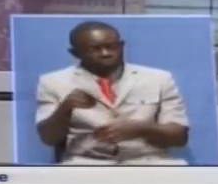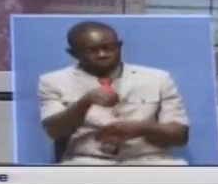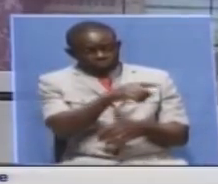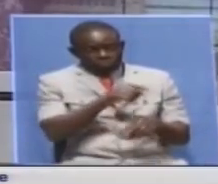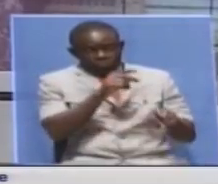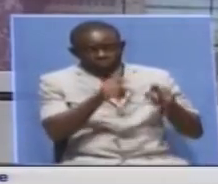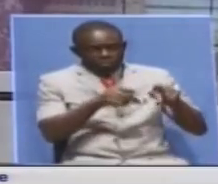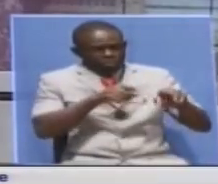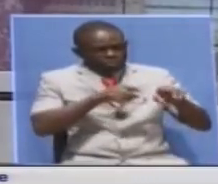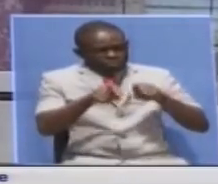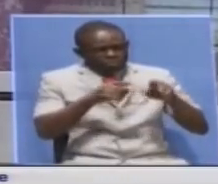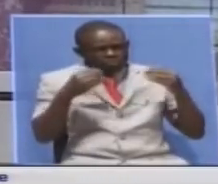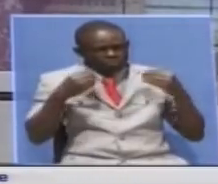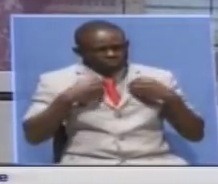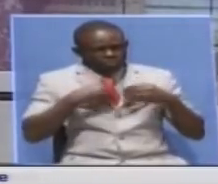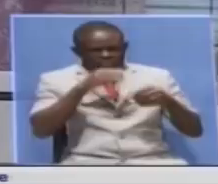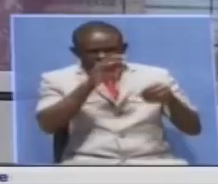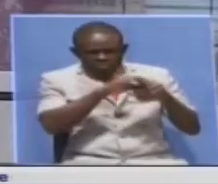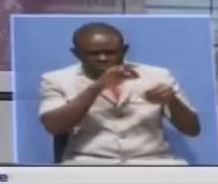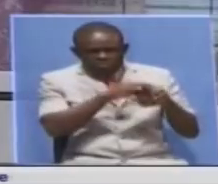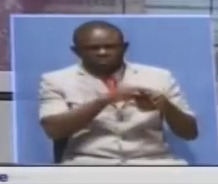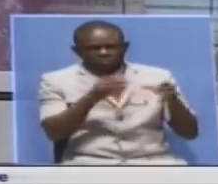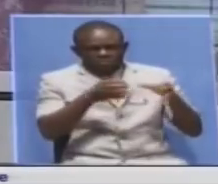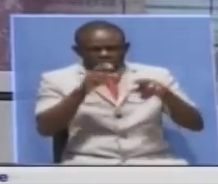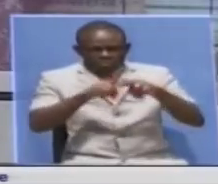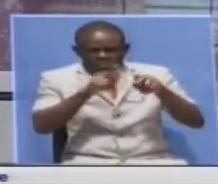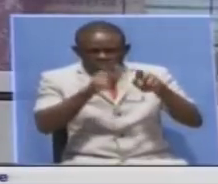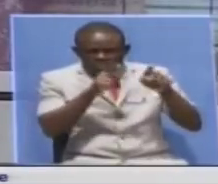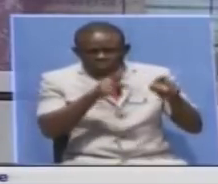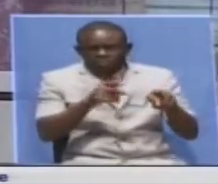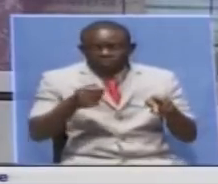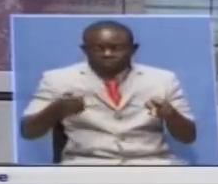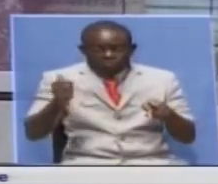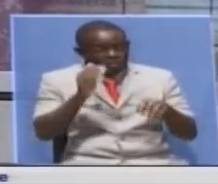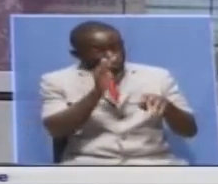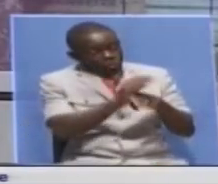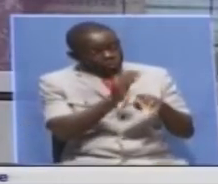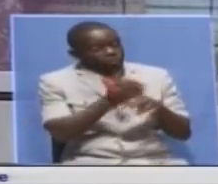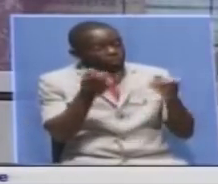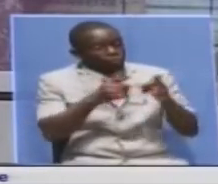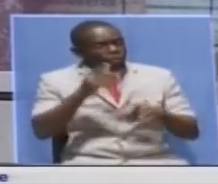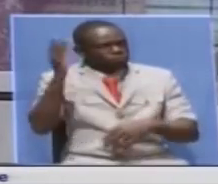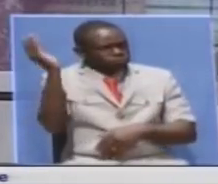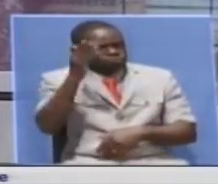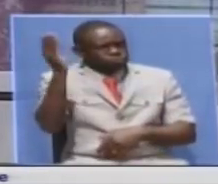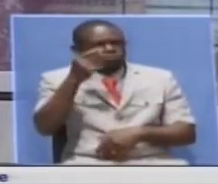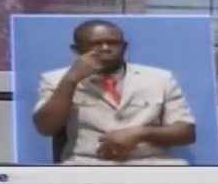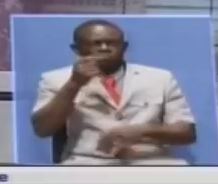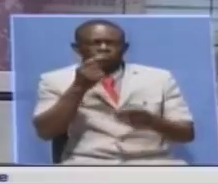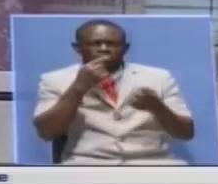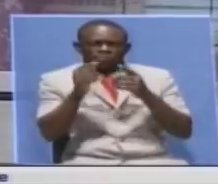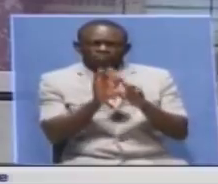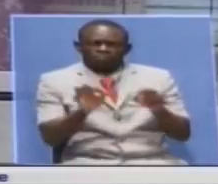and council chairperson elections across the country to be issue-based and avoid character assassinations. And Vision Ambassadors